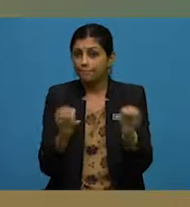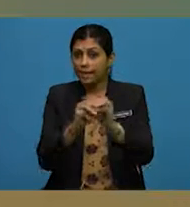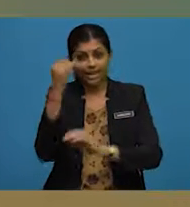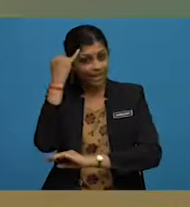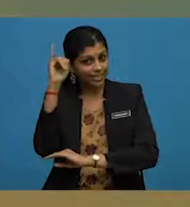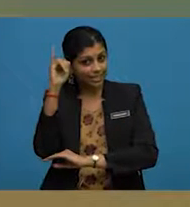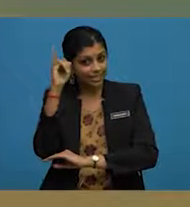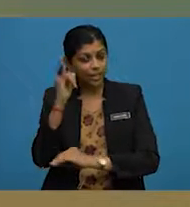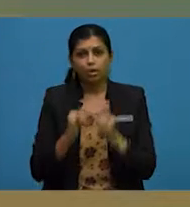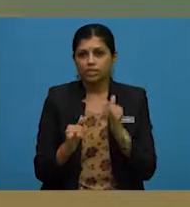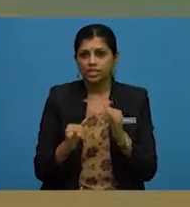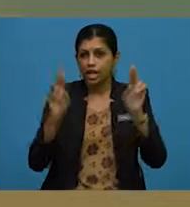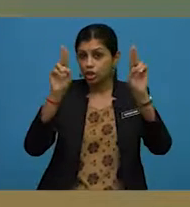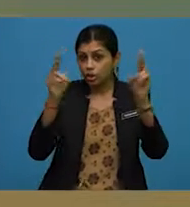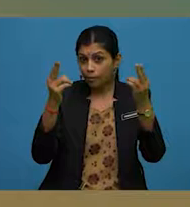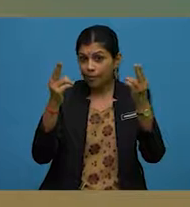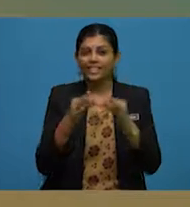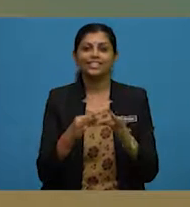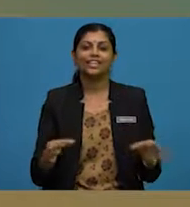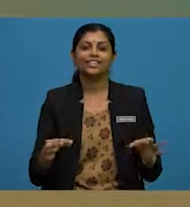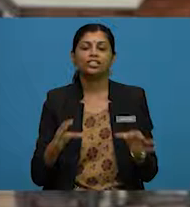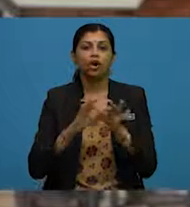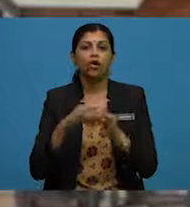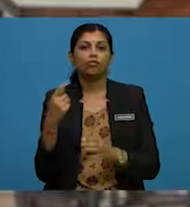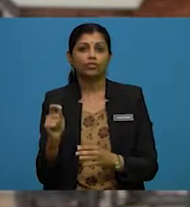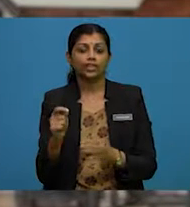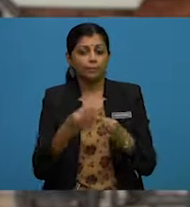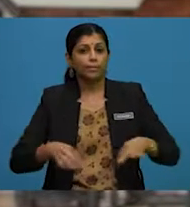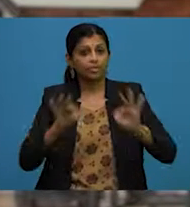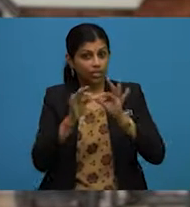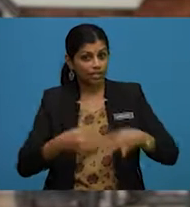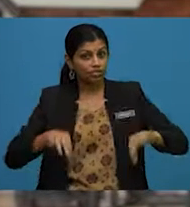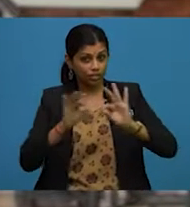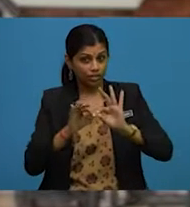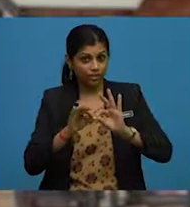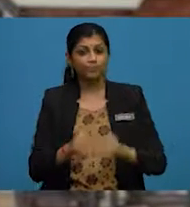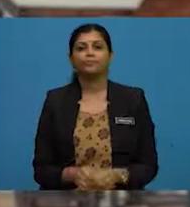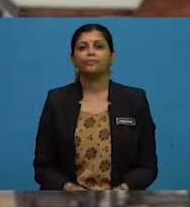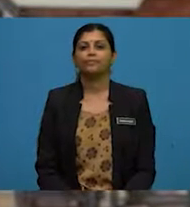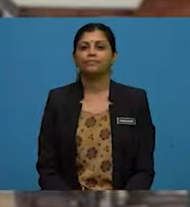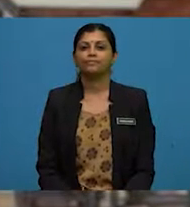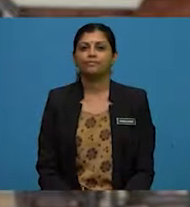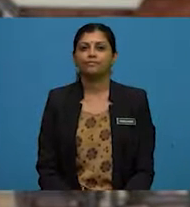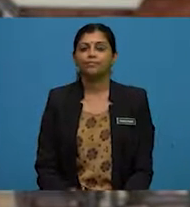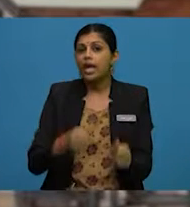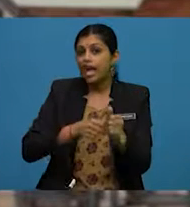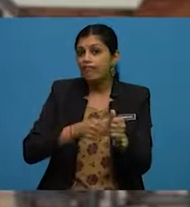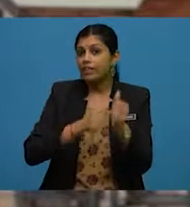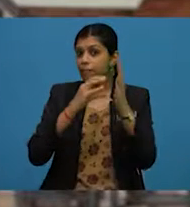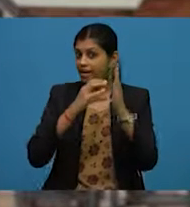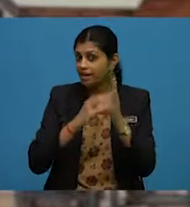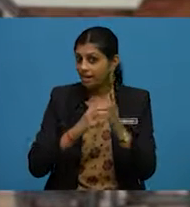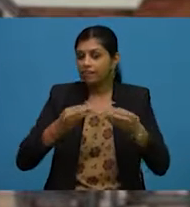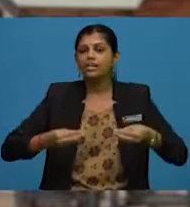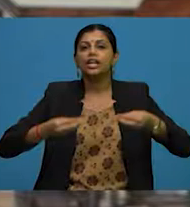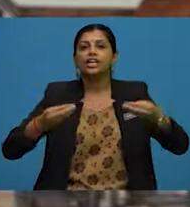is the topic sentence of the passage. In the same manner, every paragraph gives